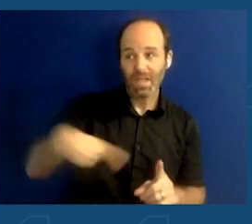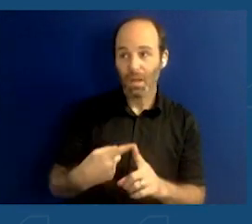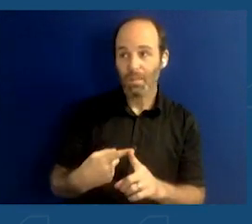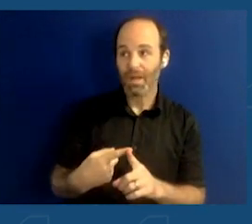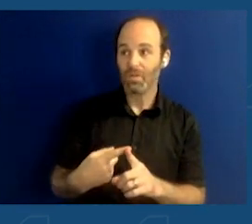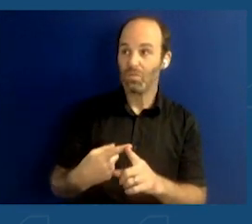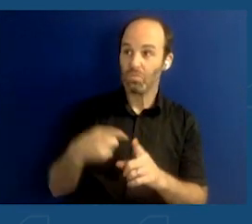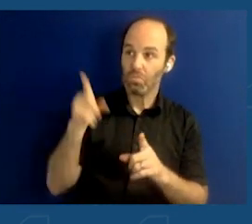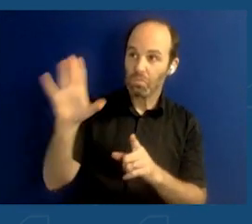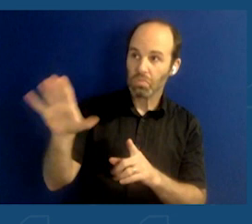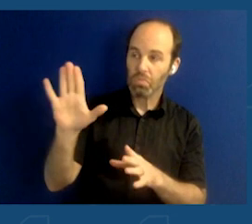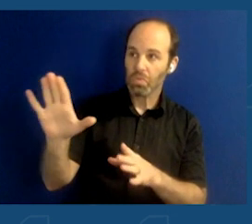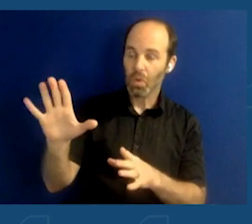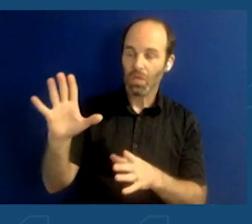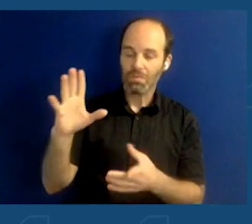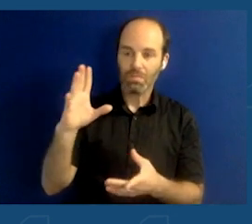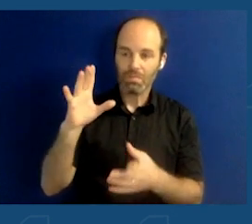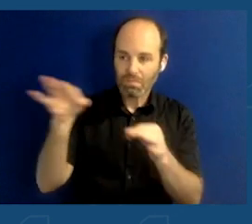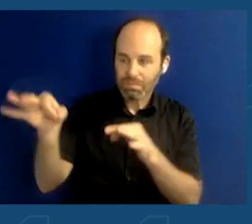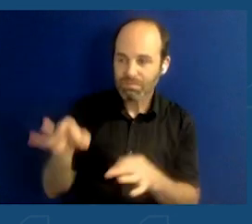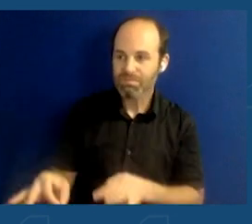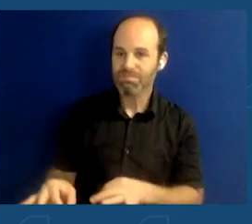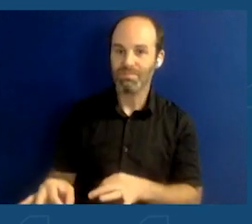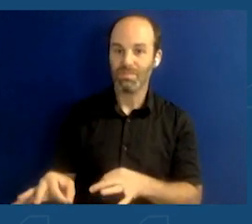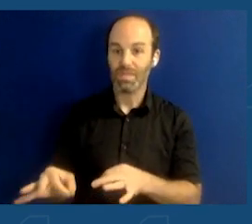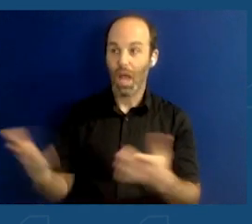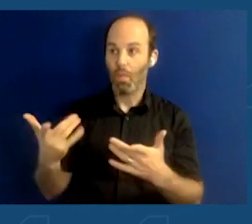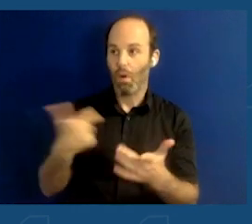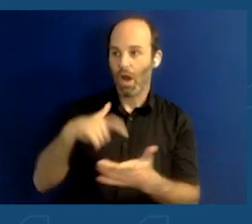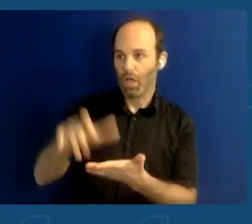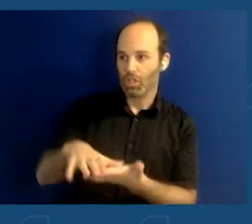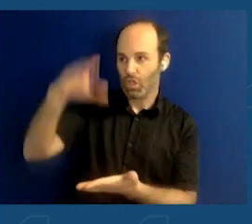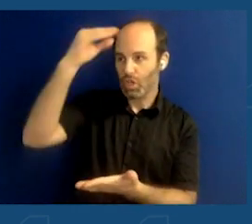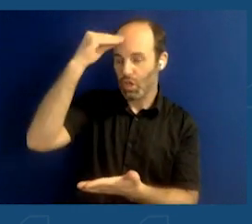you told me and what I should learn,